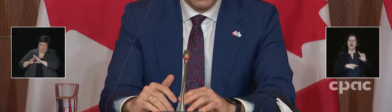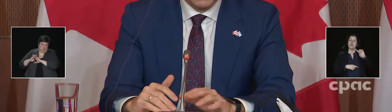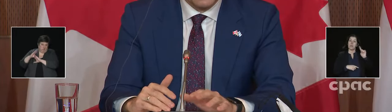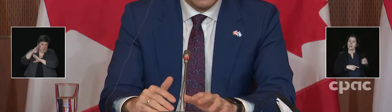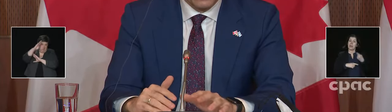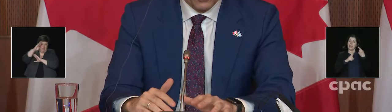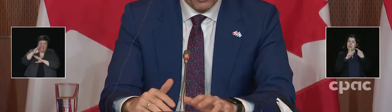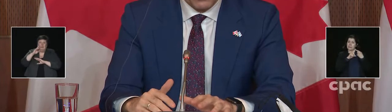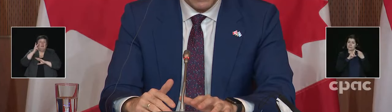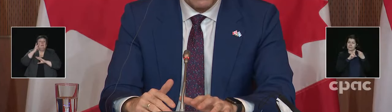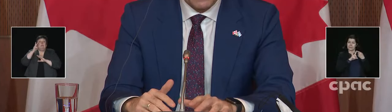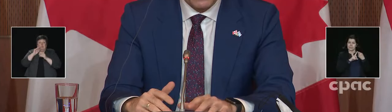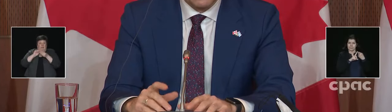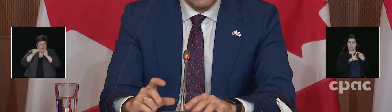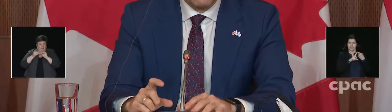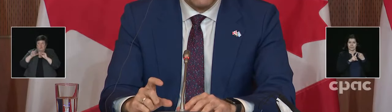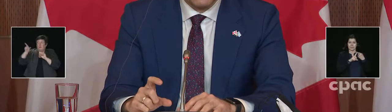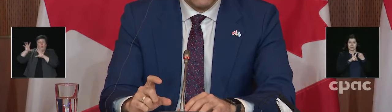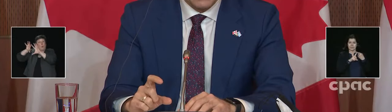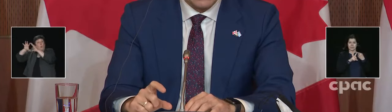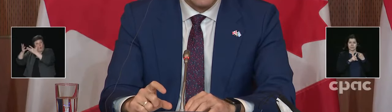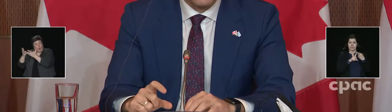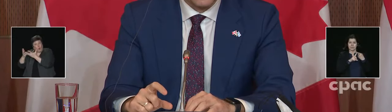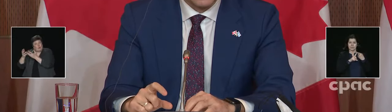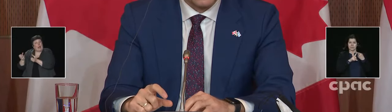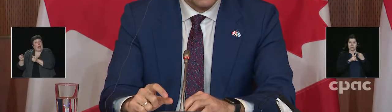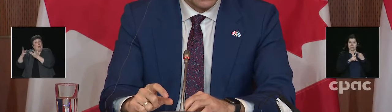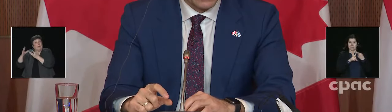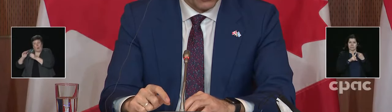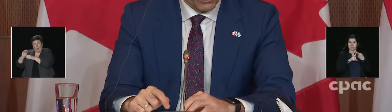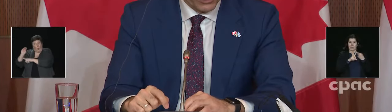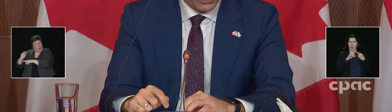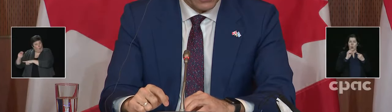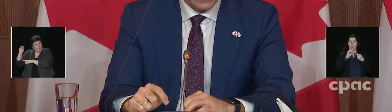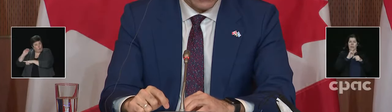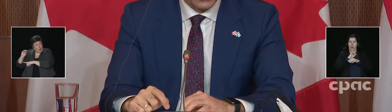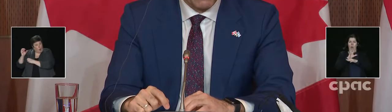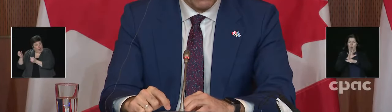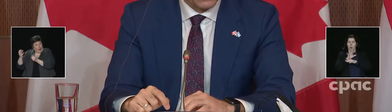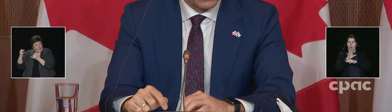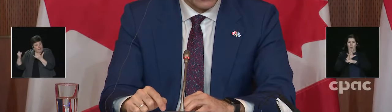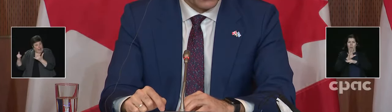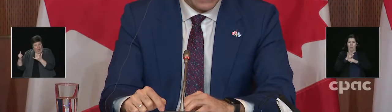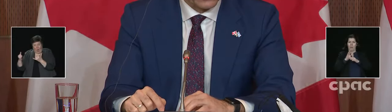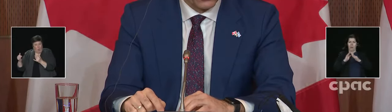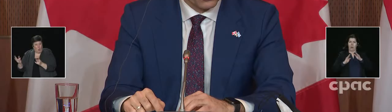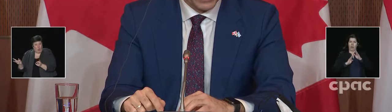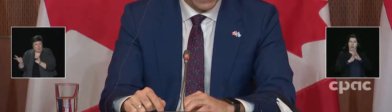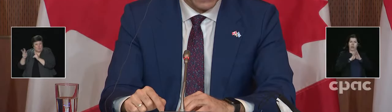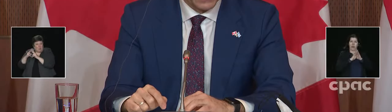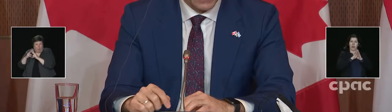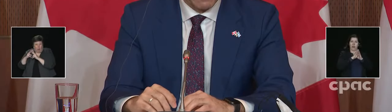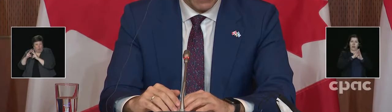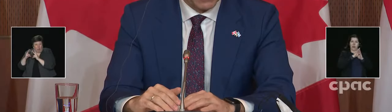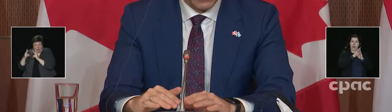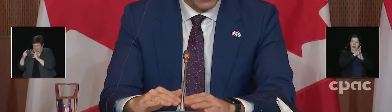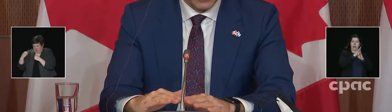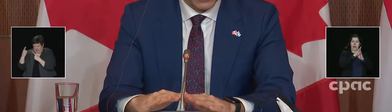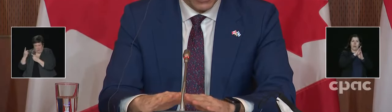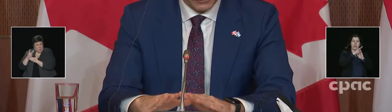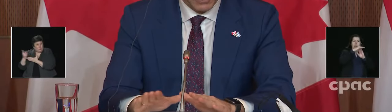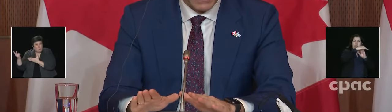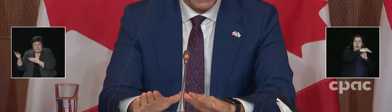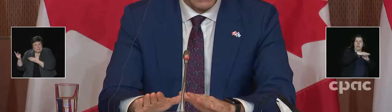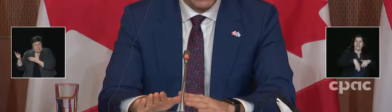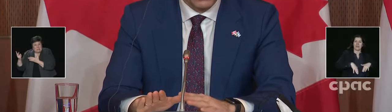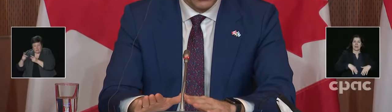ago. Globally, the number of active cases in the world has doubled just in the last 2 weeks. And